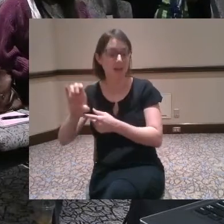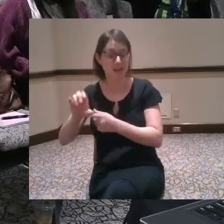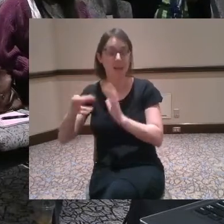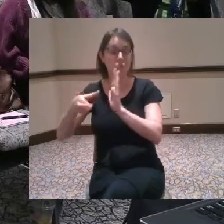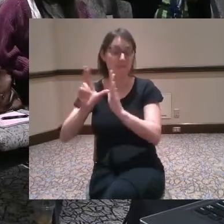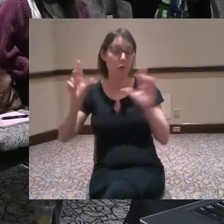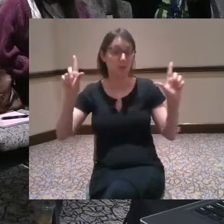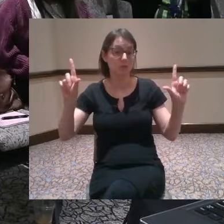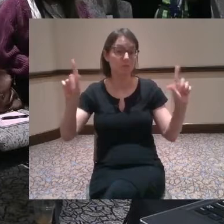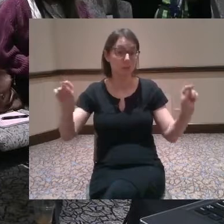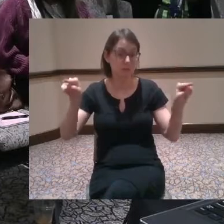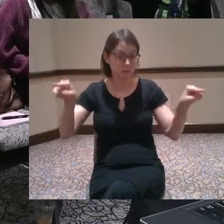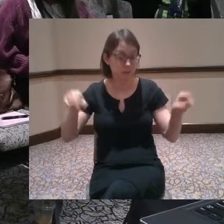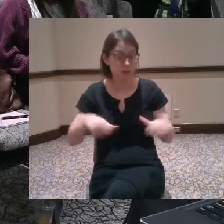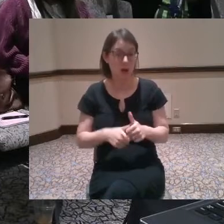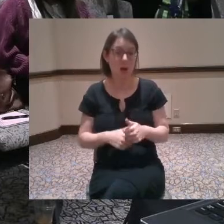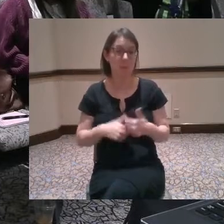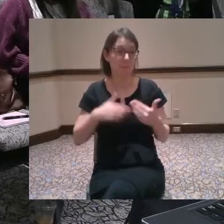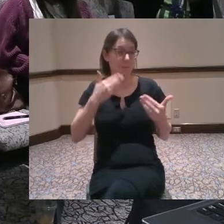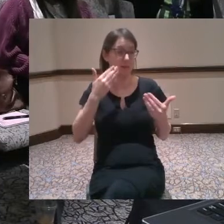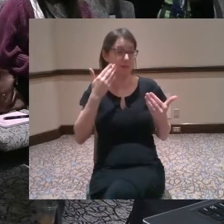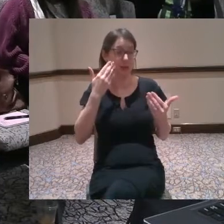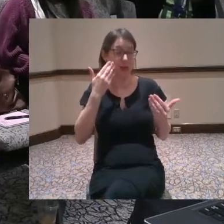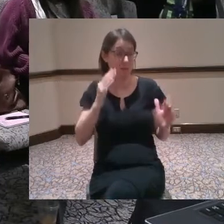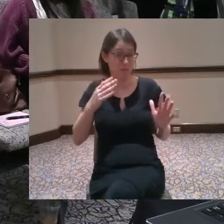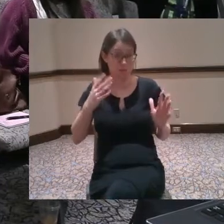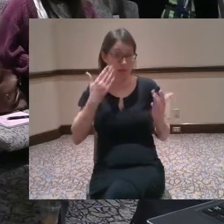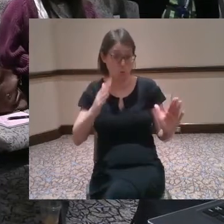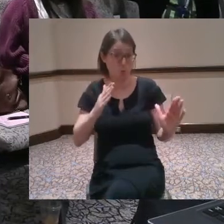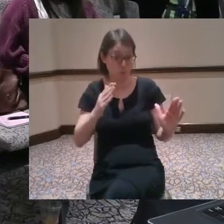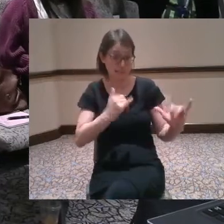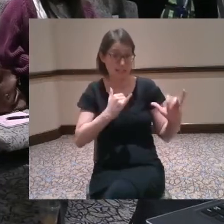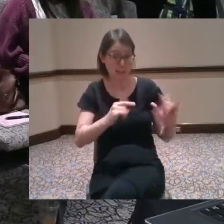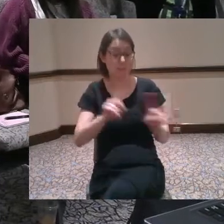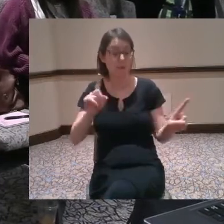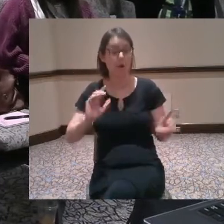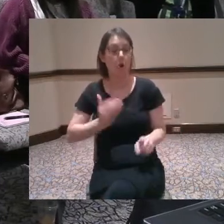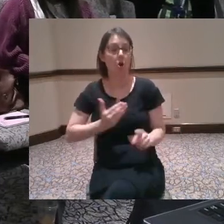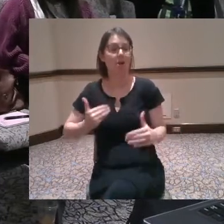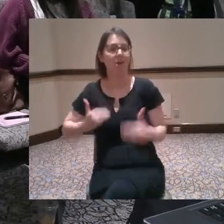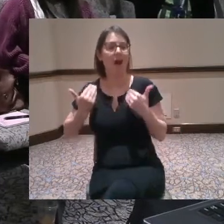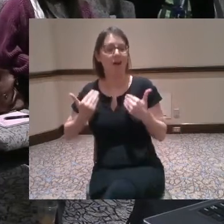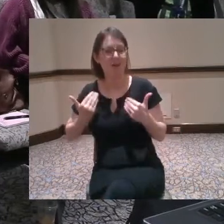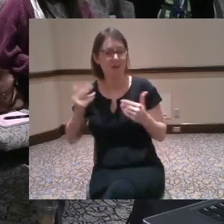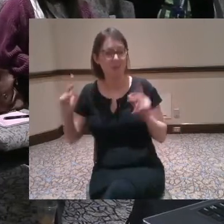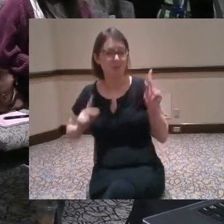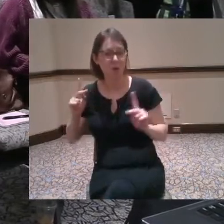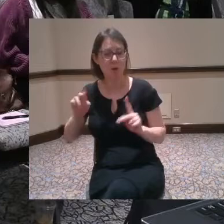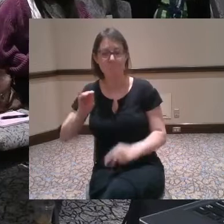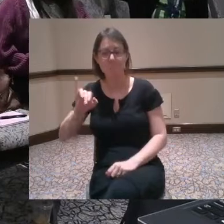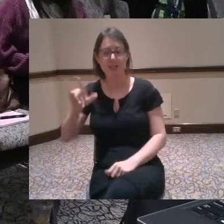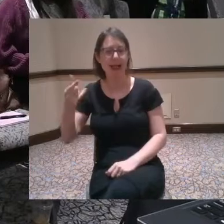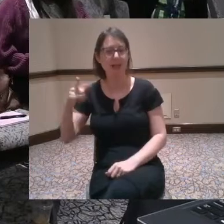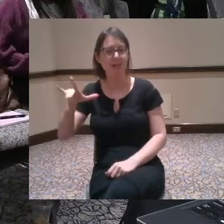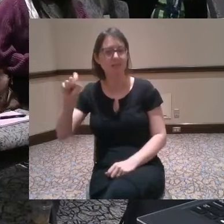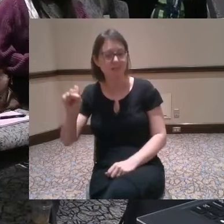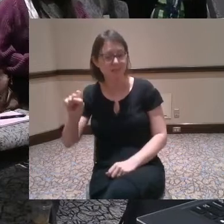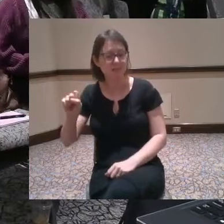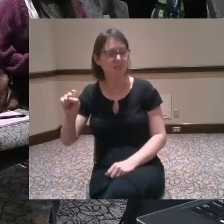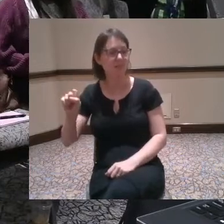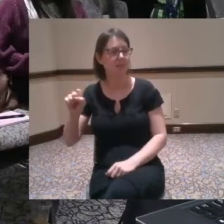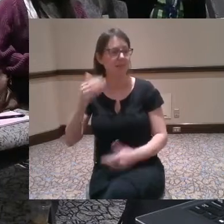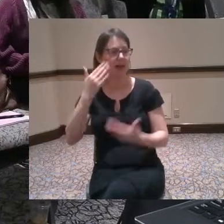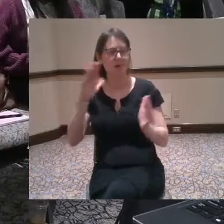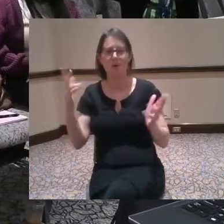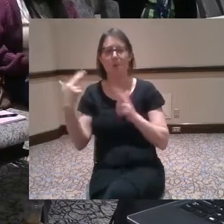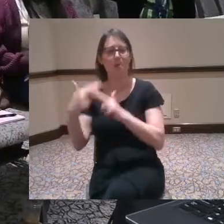well. But I don't know if this is true. In Pittsburgh, we're finding that a lot of our younger patrons are millennials, and I don't